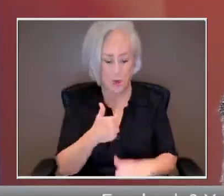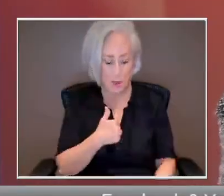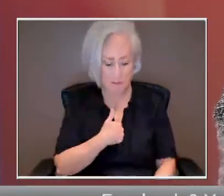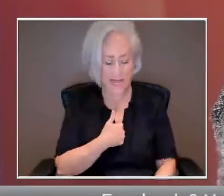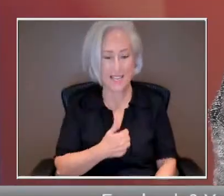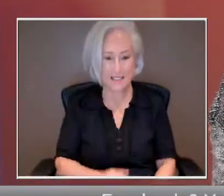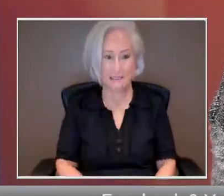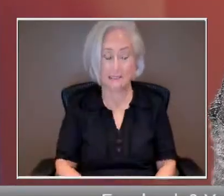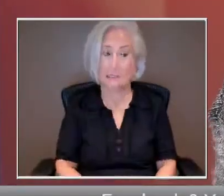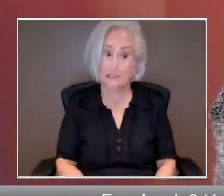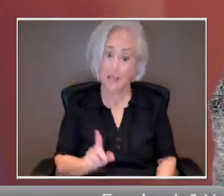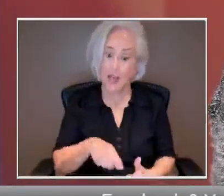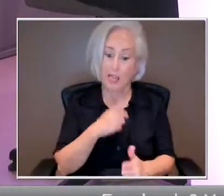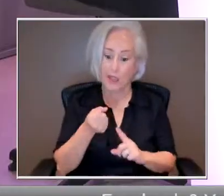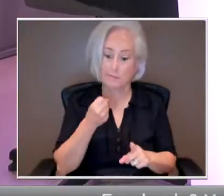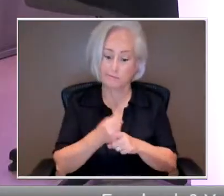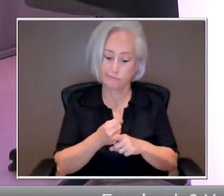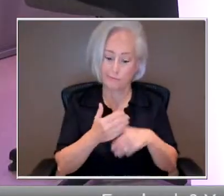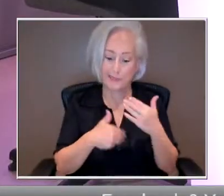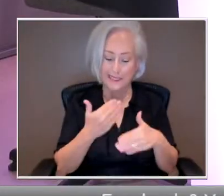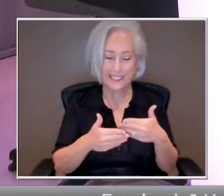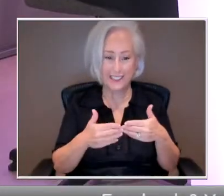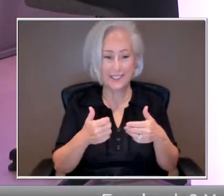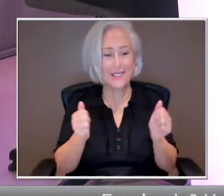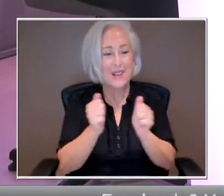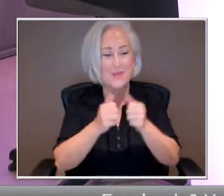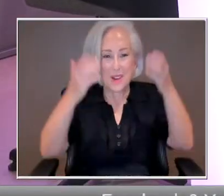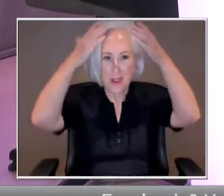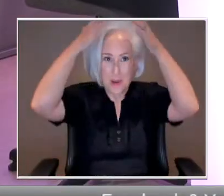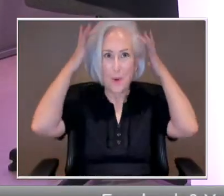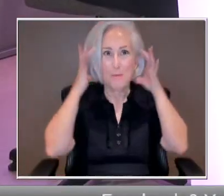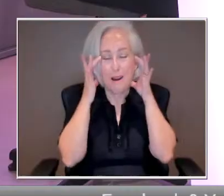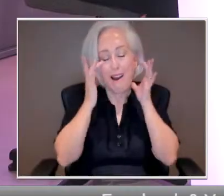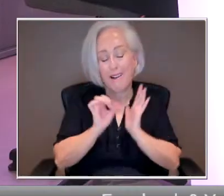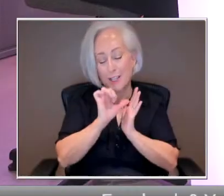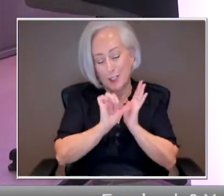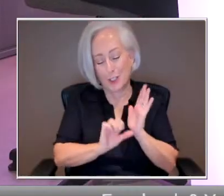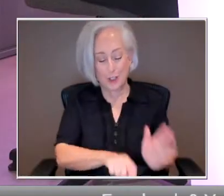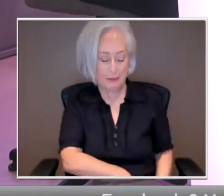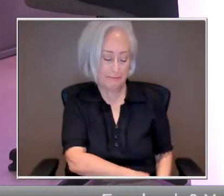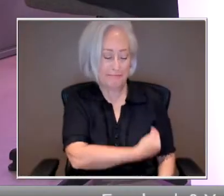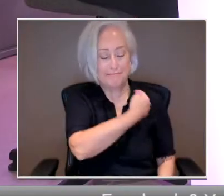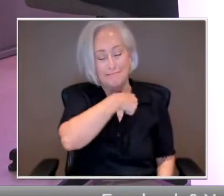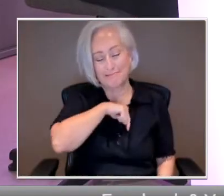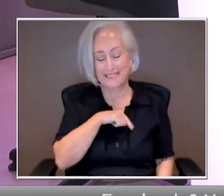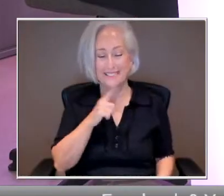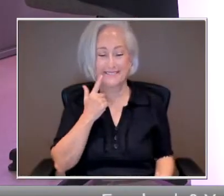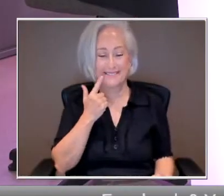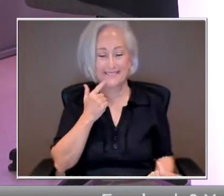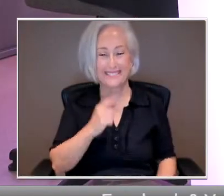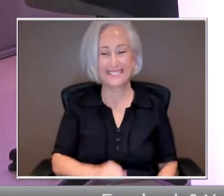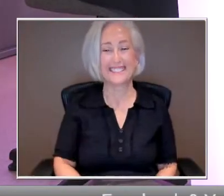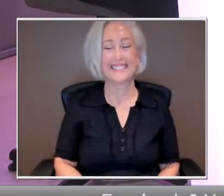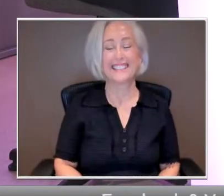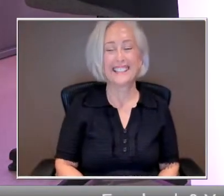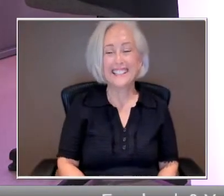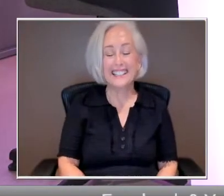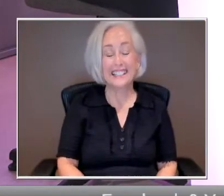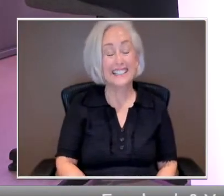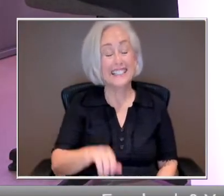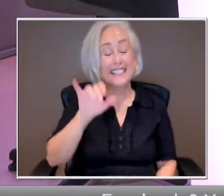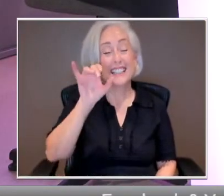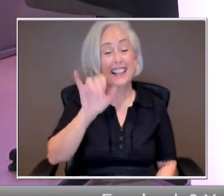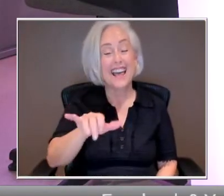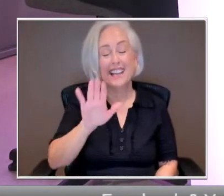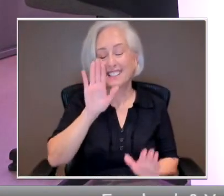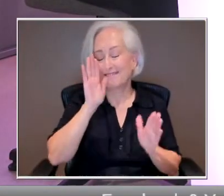Right, with your bonnet on. You did look cute with the bonnet. It's our little Nicole. That's such great